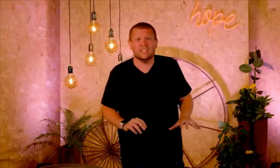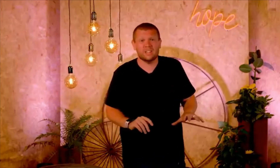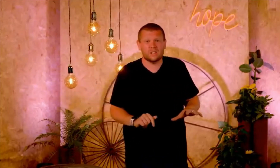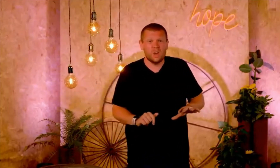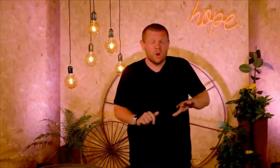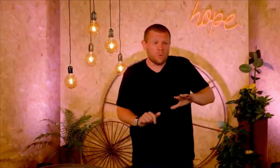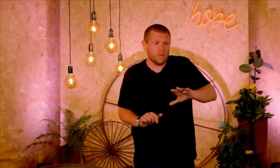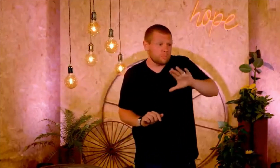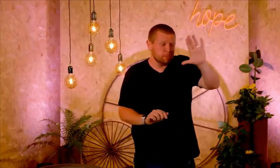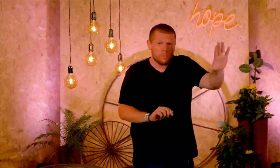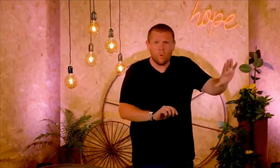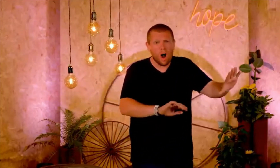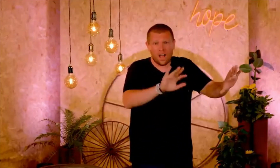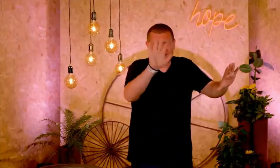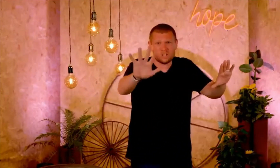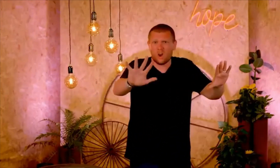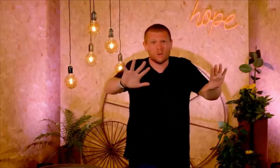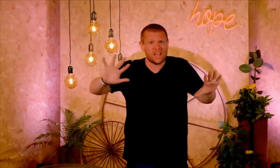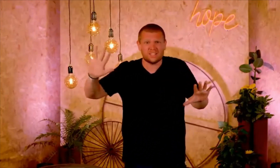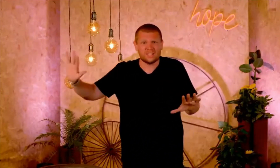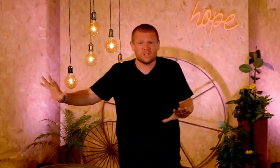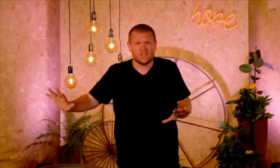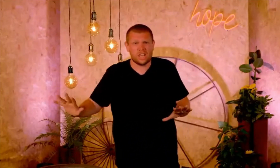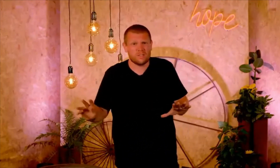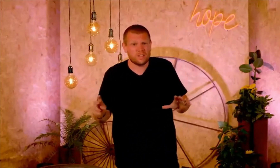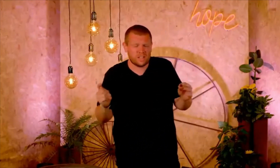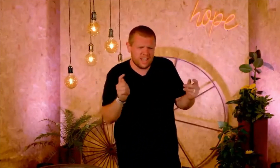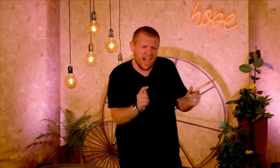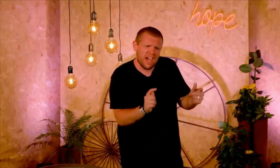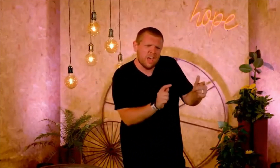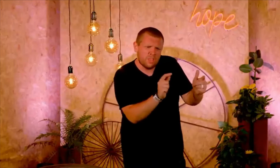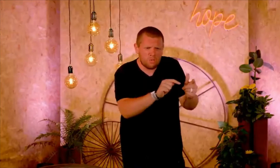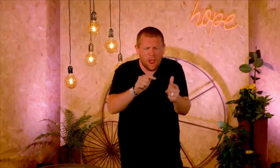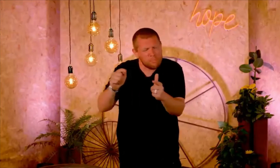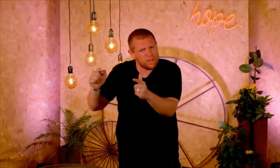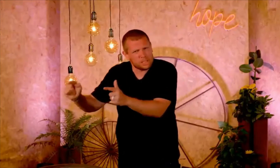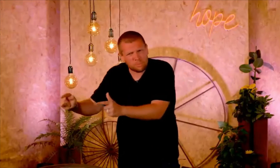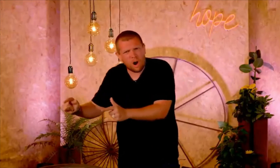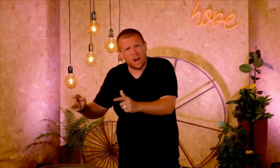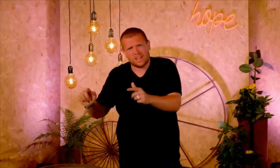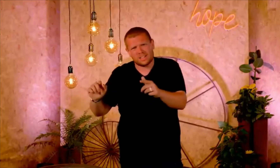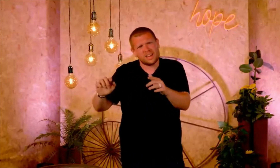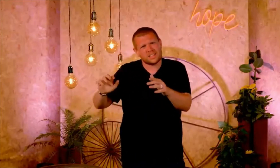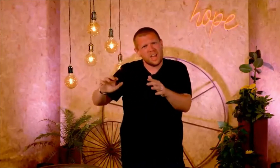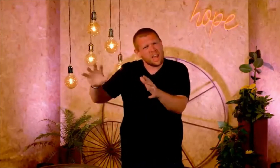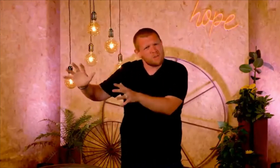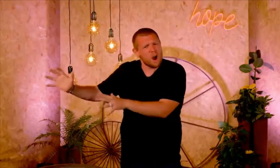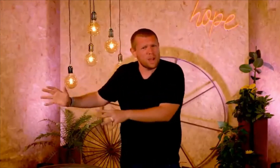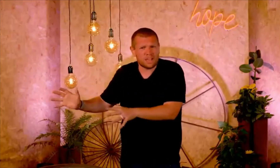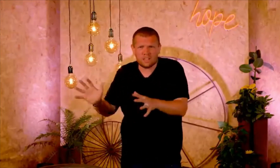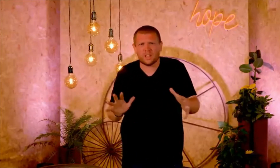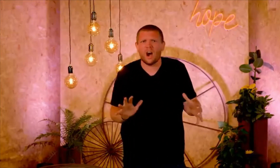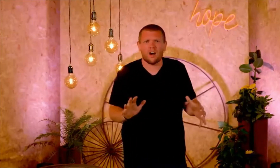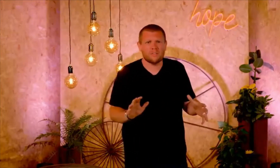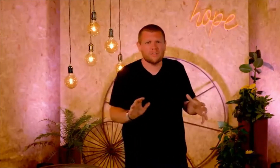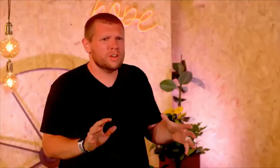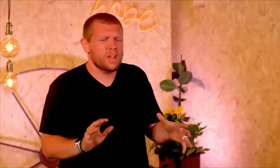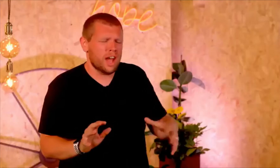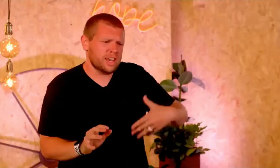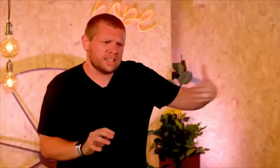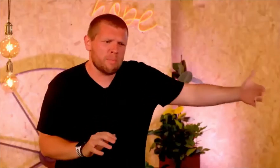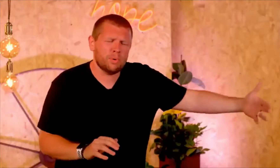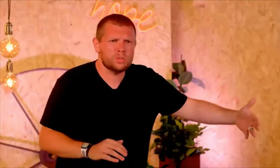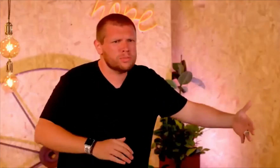our leaders. We want them to be wise, go-getters, achievers and yet the rebel is prized as heroic and tough.